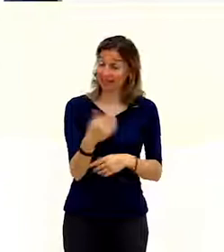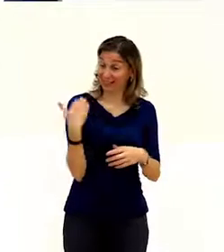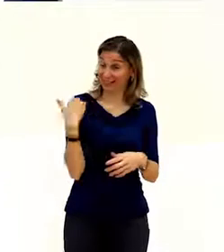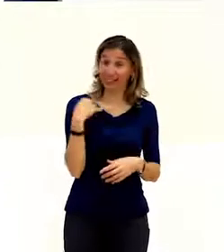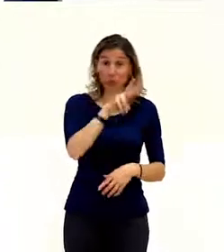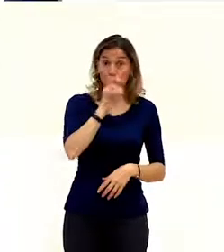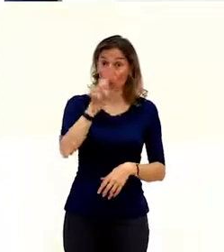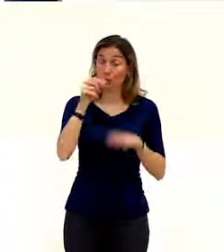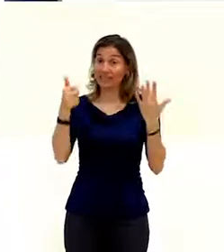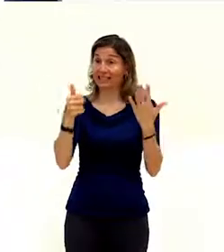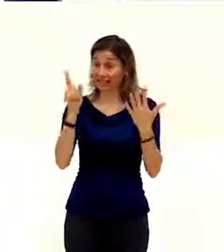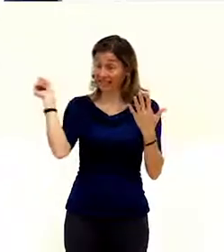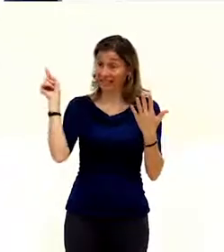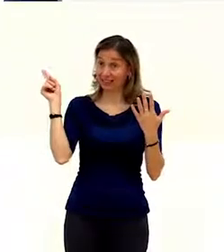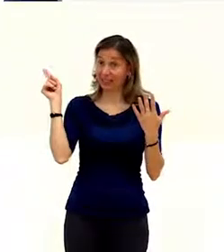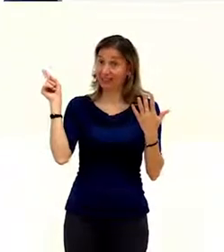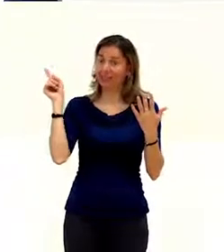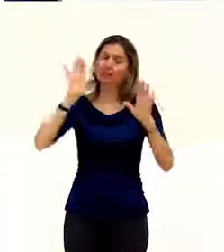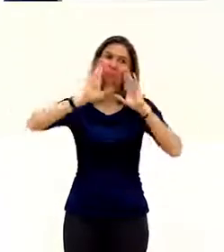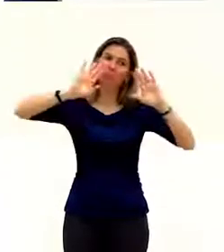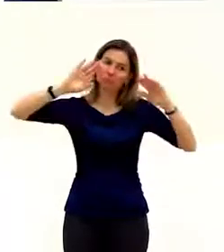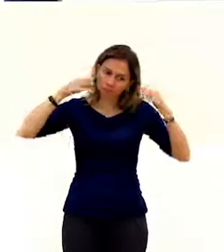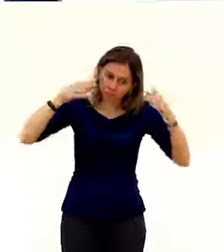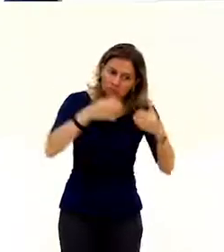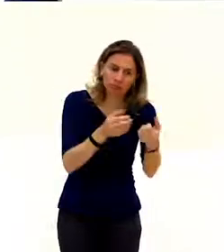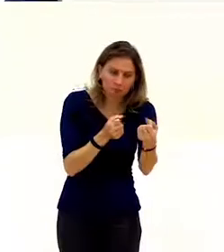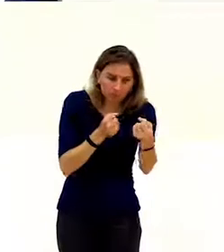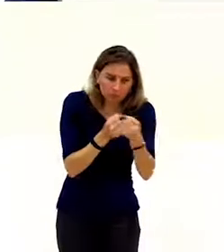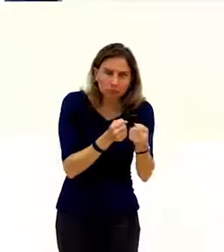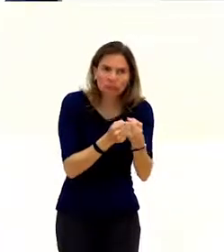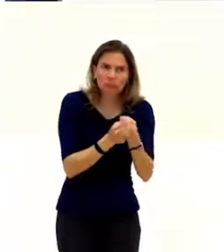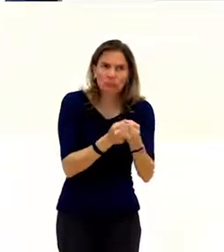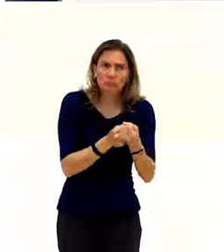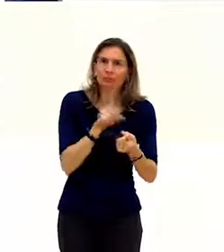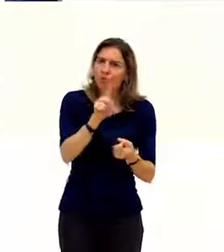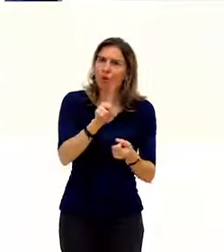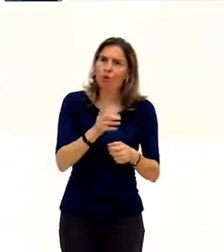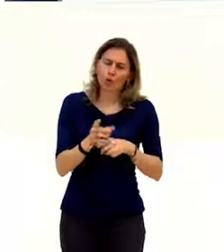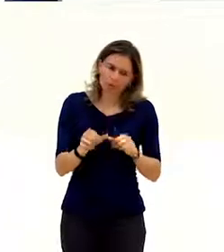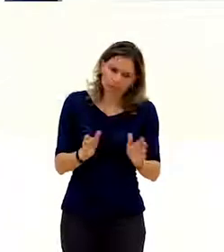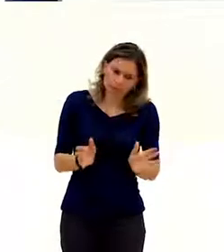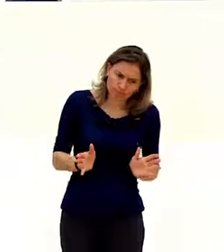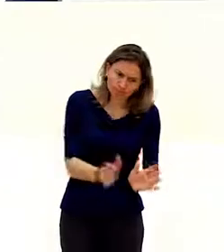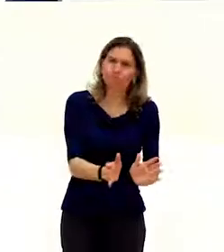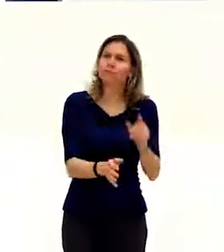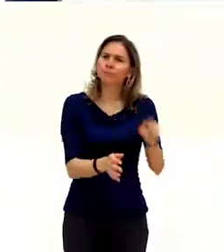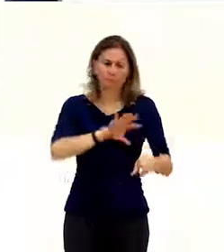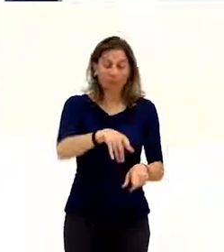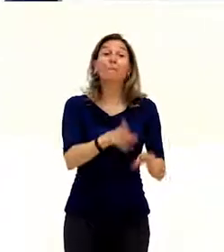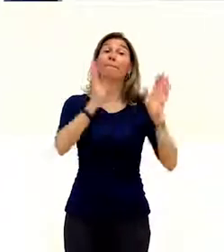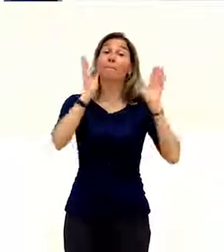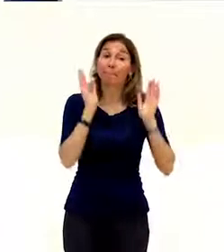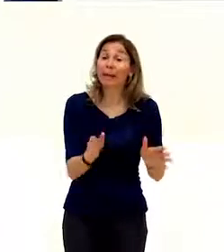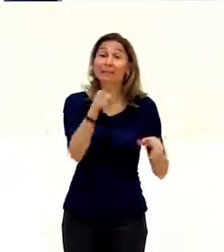in 2016, focuses on creating or forcing member states to accept